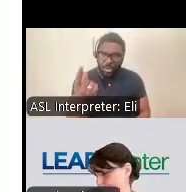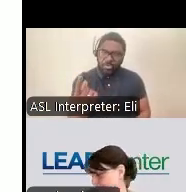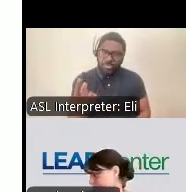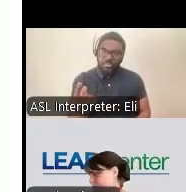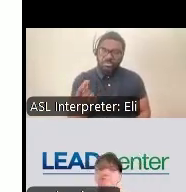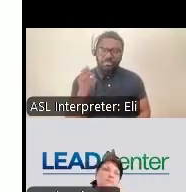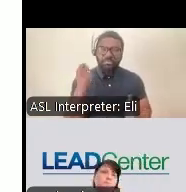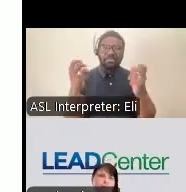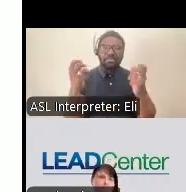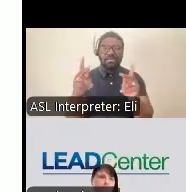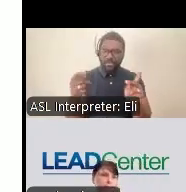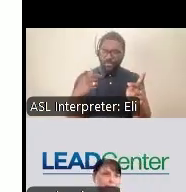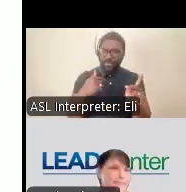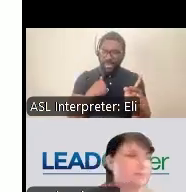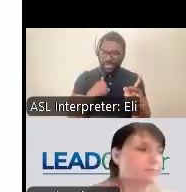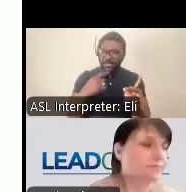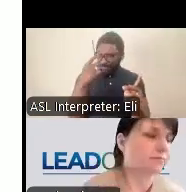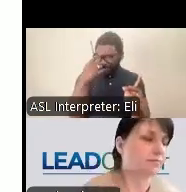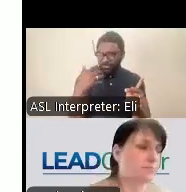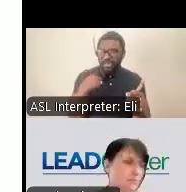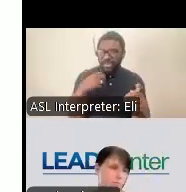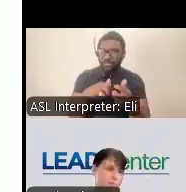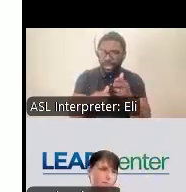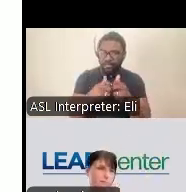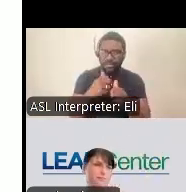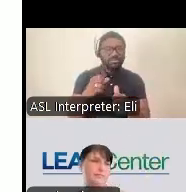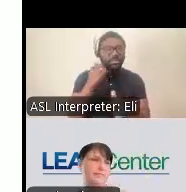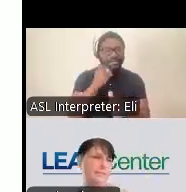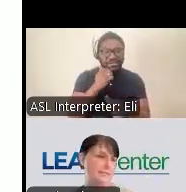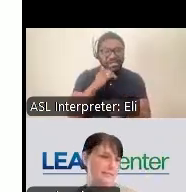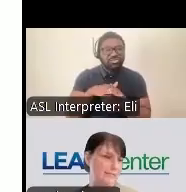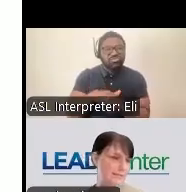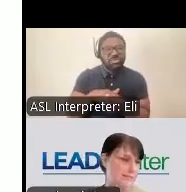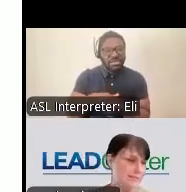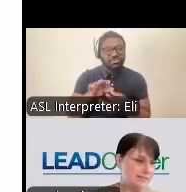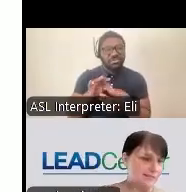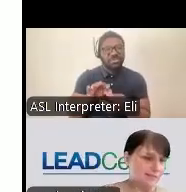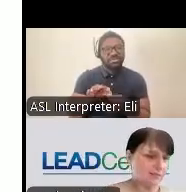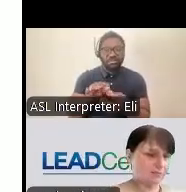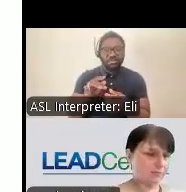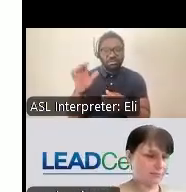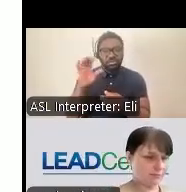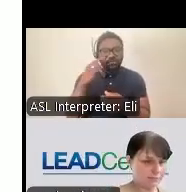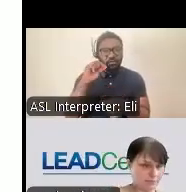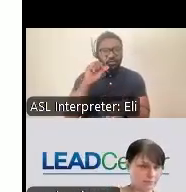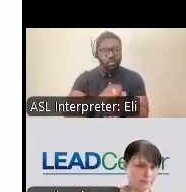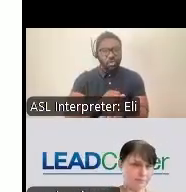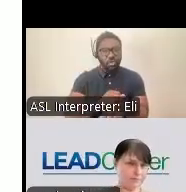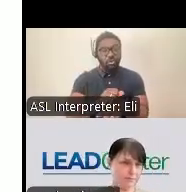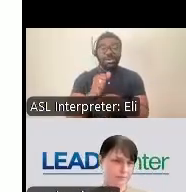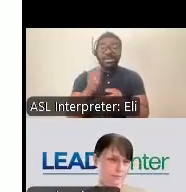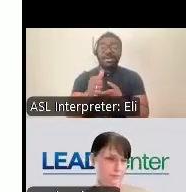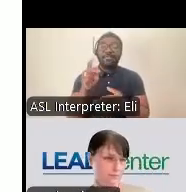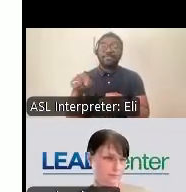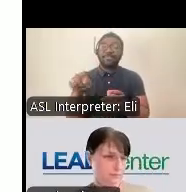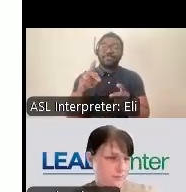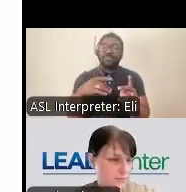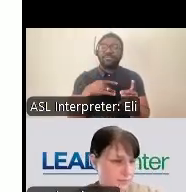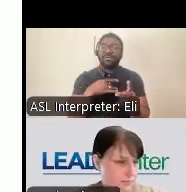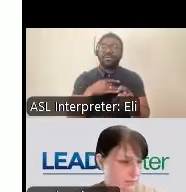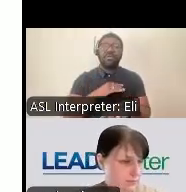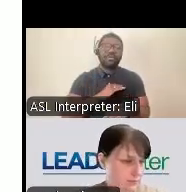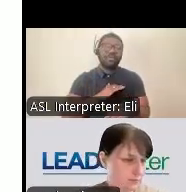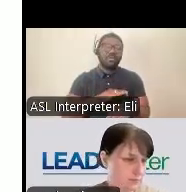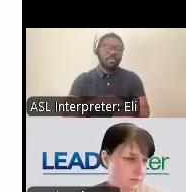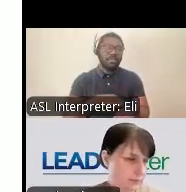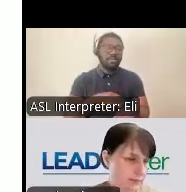health condition or everyday stressors when looking for work, and it really helps people feel like they're not being singled out and